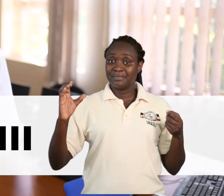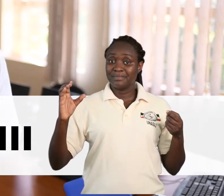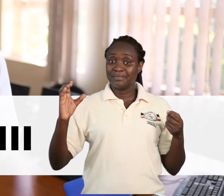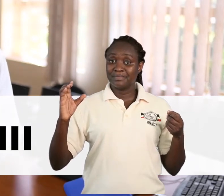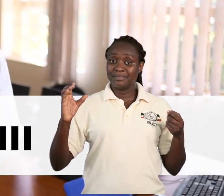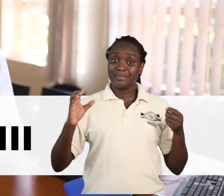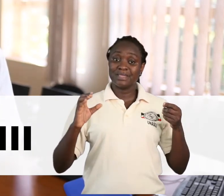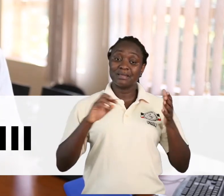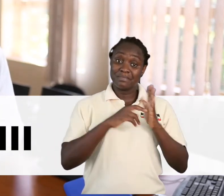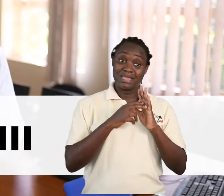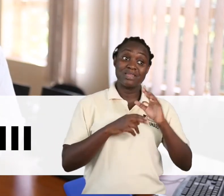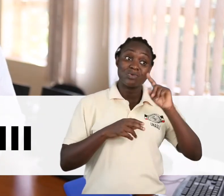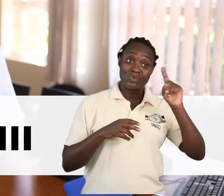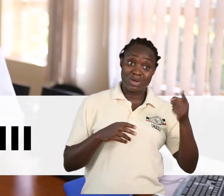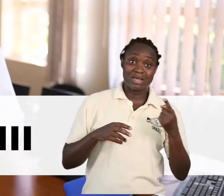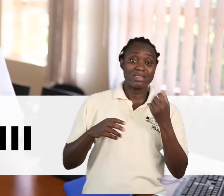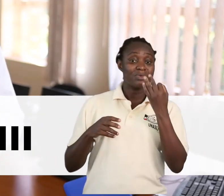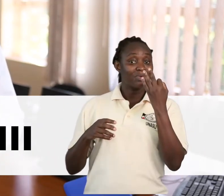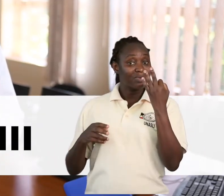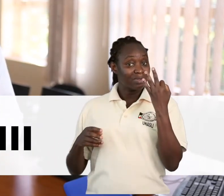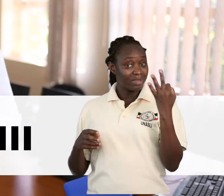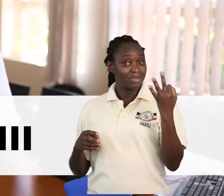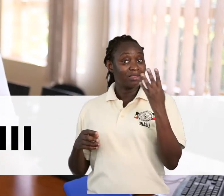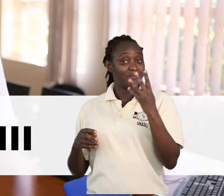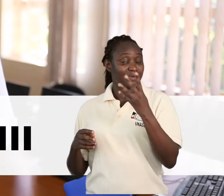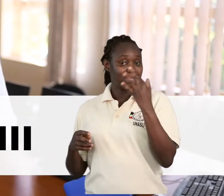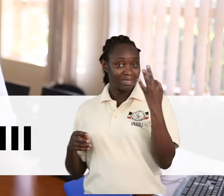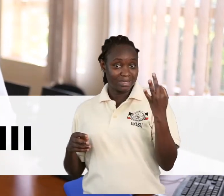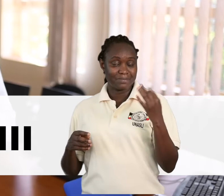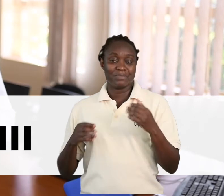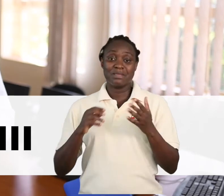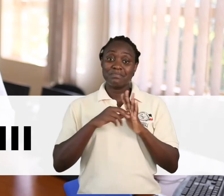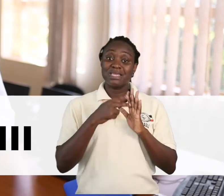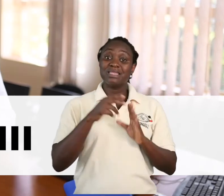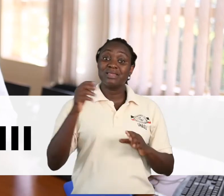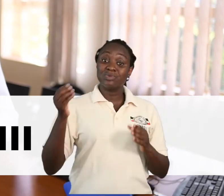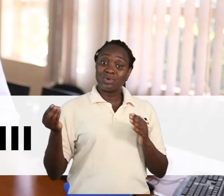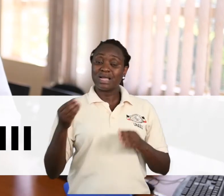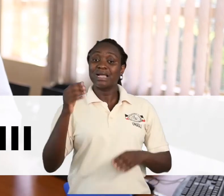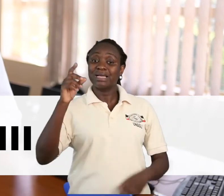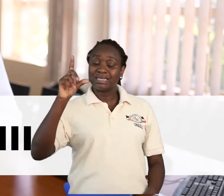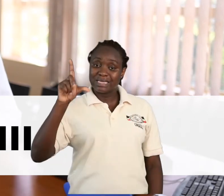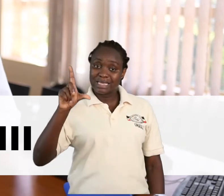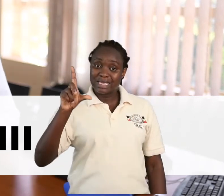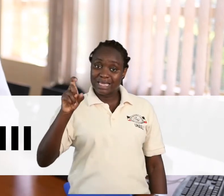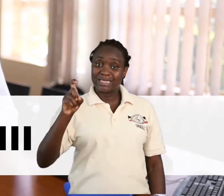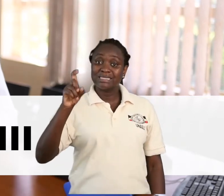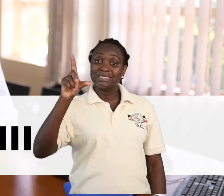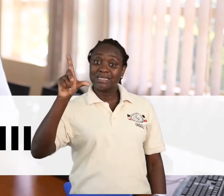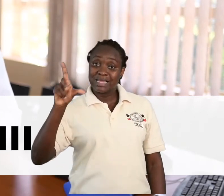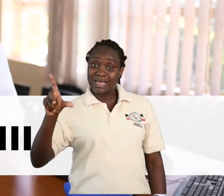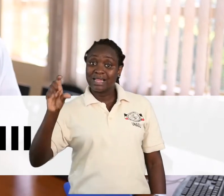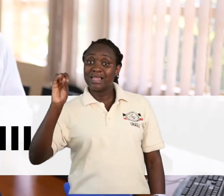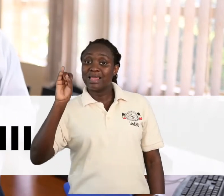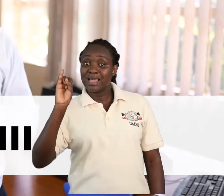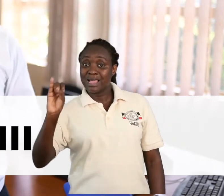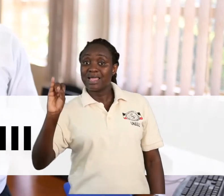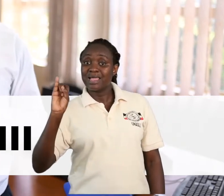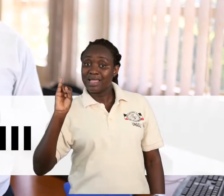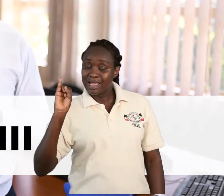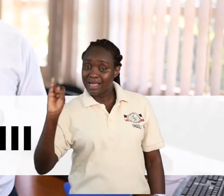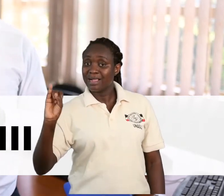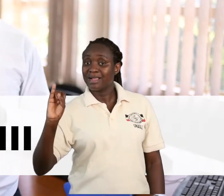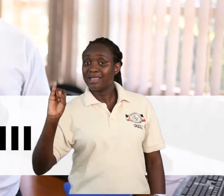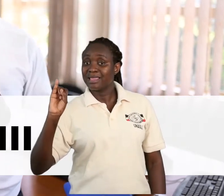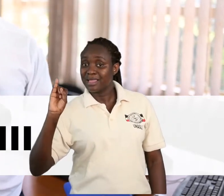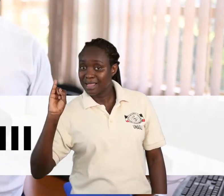it's 1,343, not so? Then XL, I.